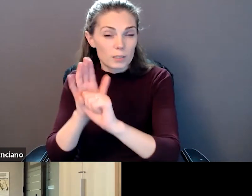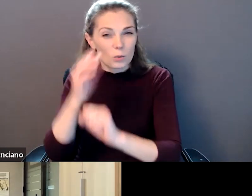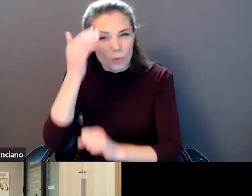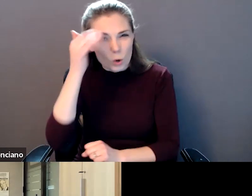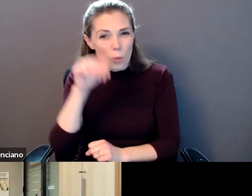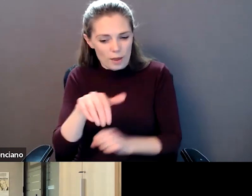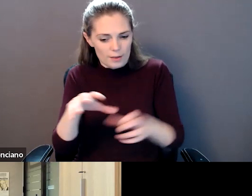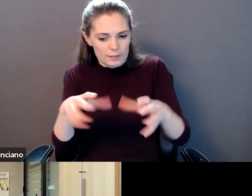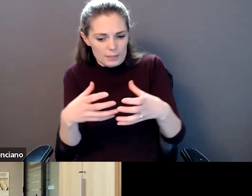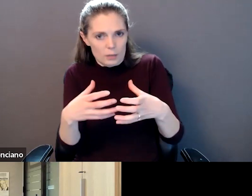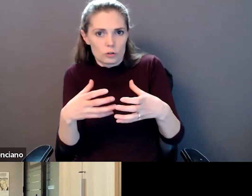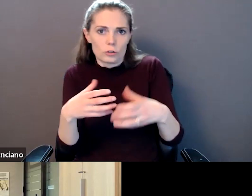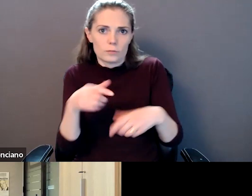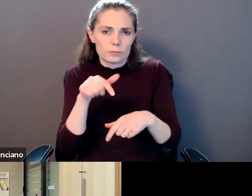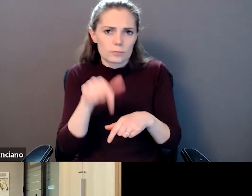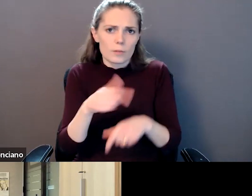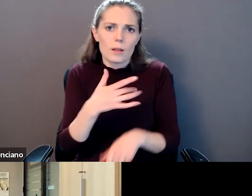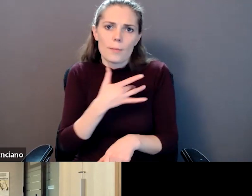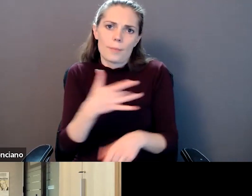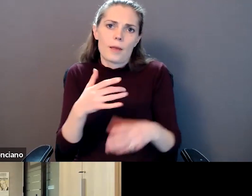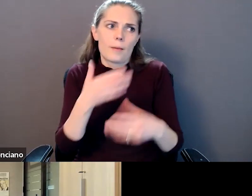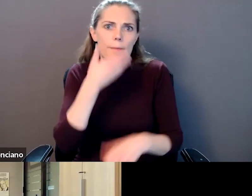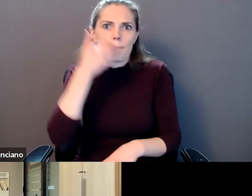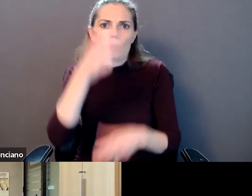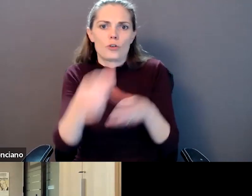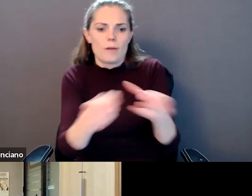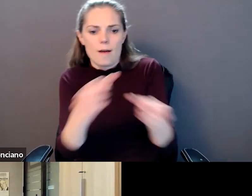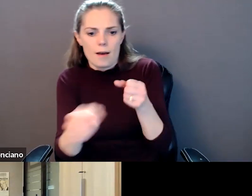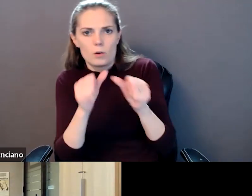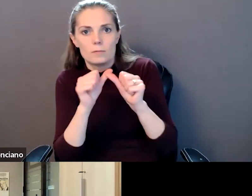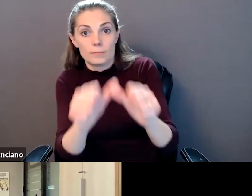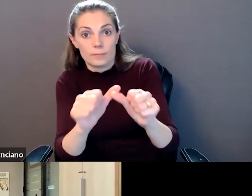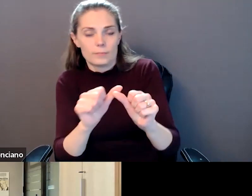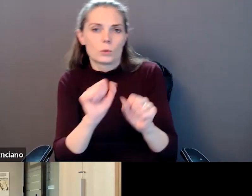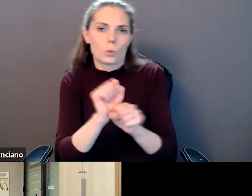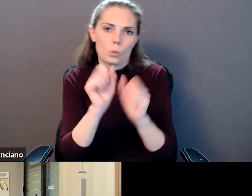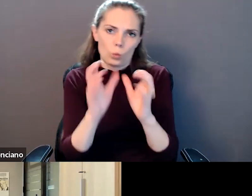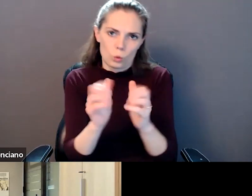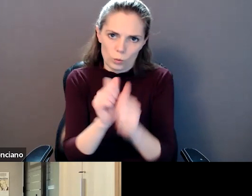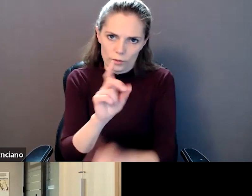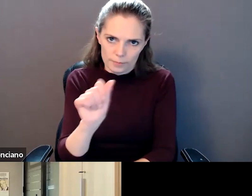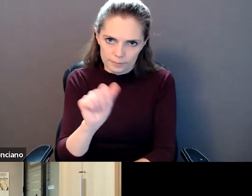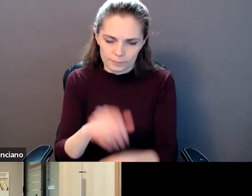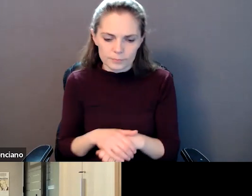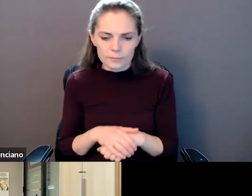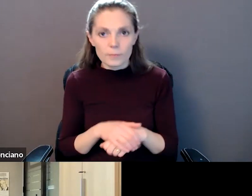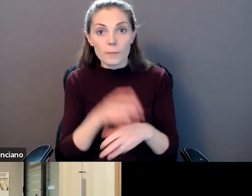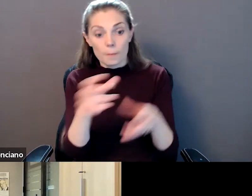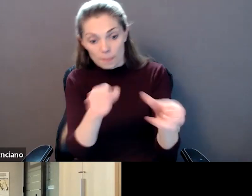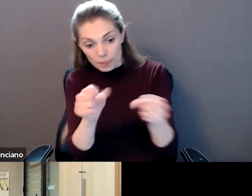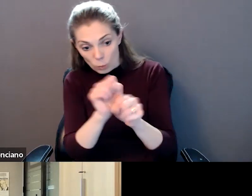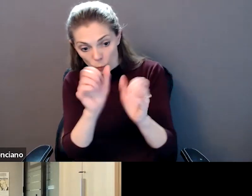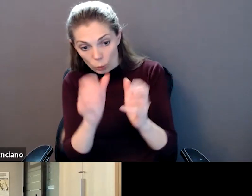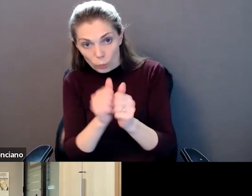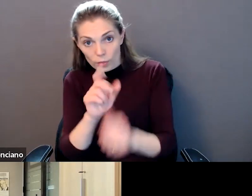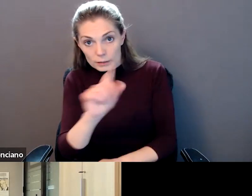they tend to have better rates of hiring and retention of workers with disabilities. Workers with disabilities have been more successfully employed in the federal public